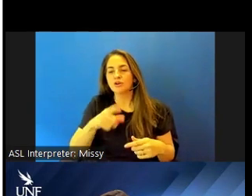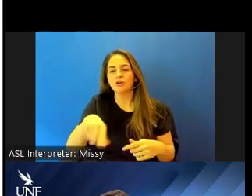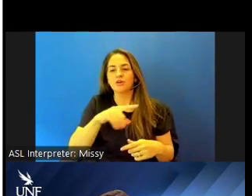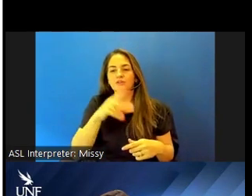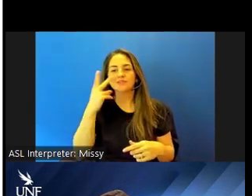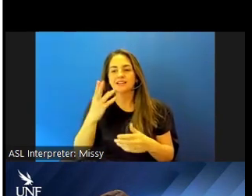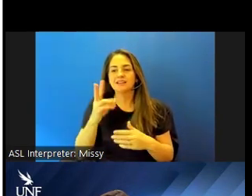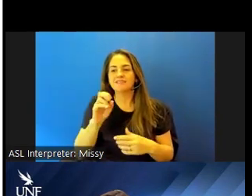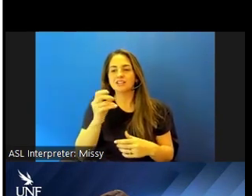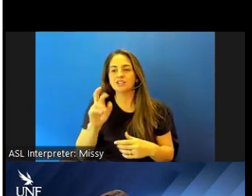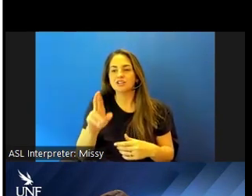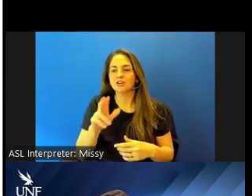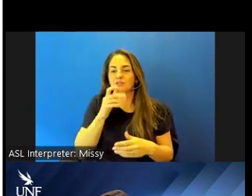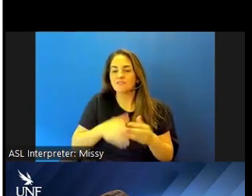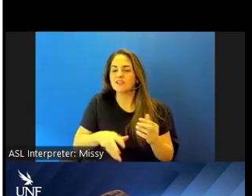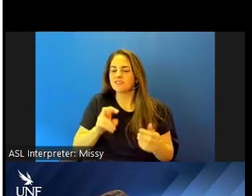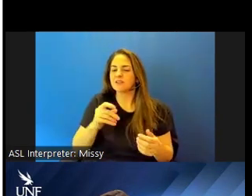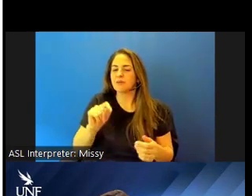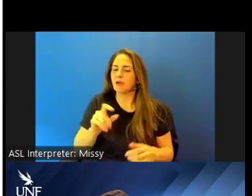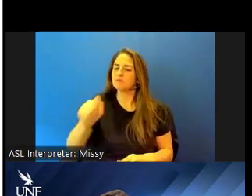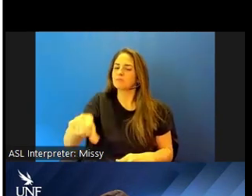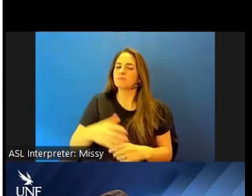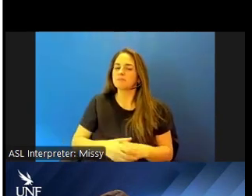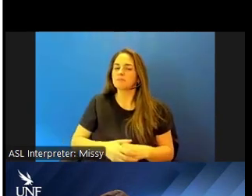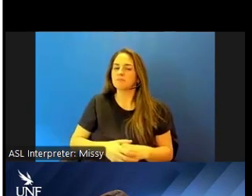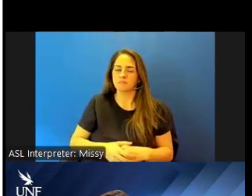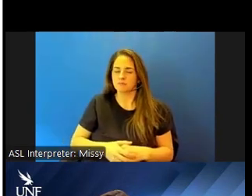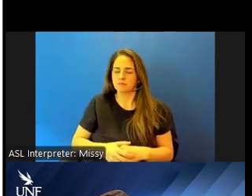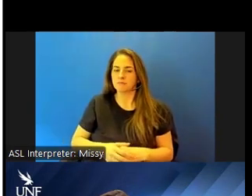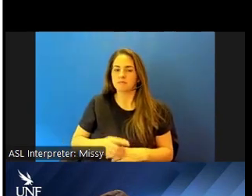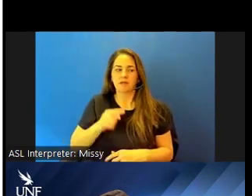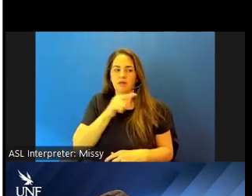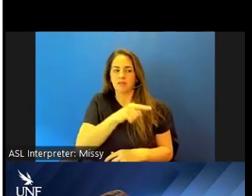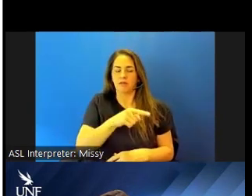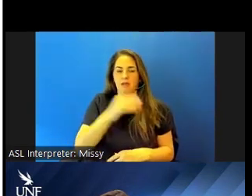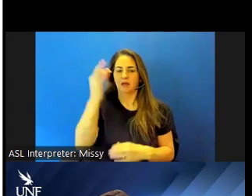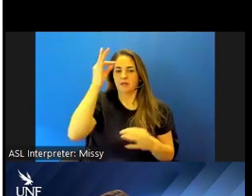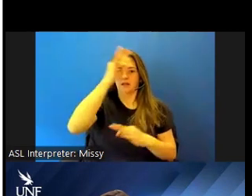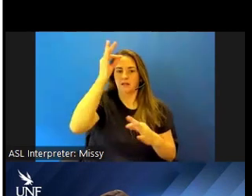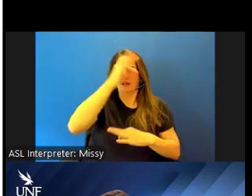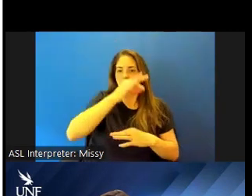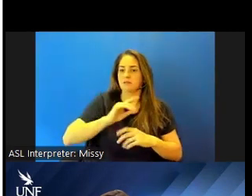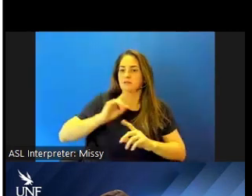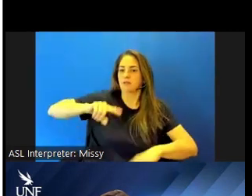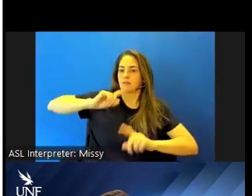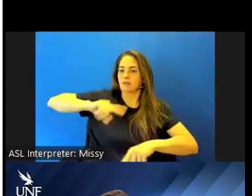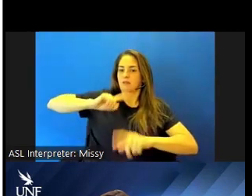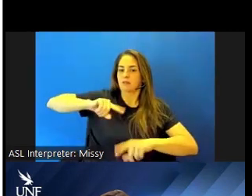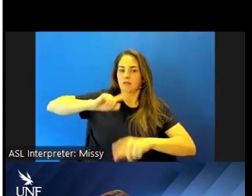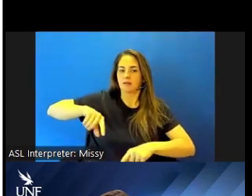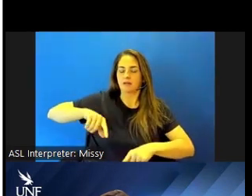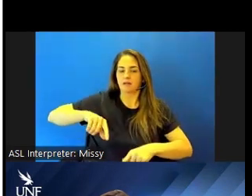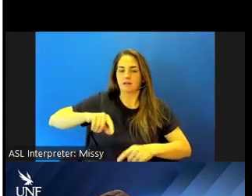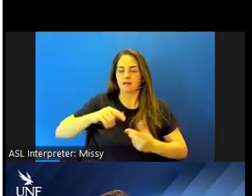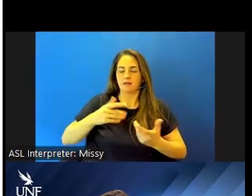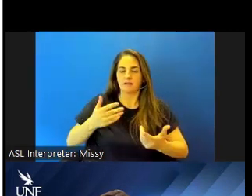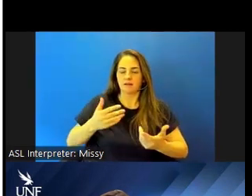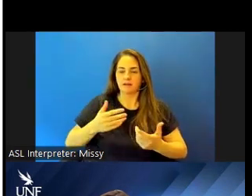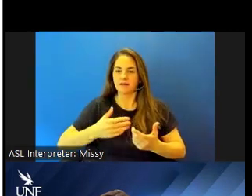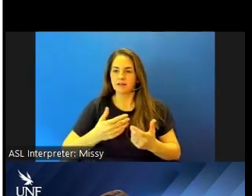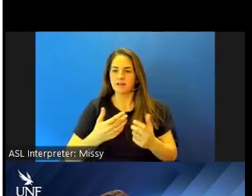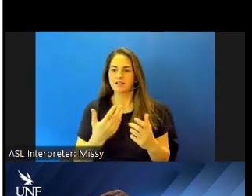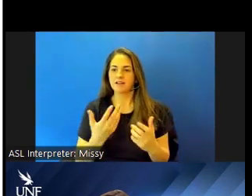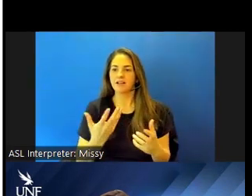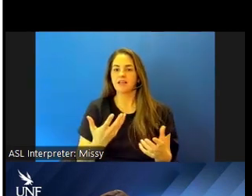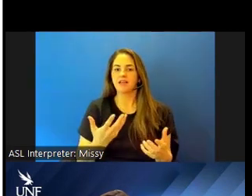at some point who completed a VPAT, but it was done by someone who didn't really know what they were answering. We're trying to leverage and